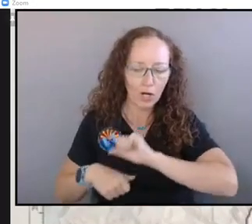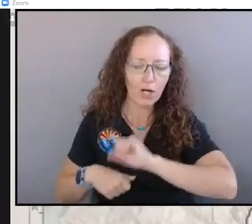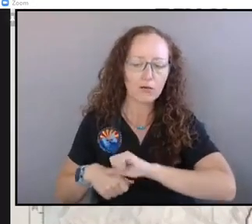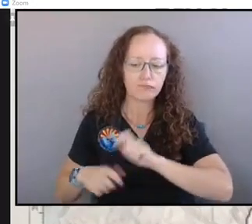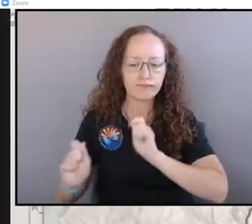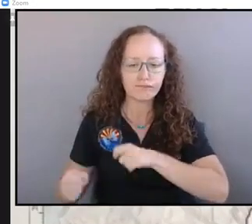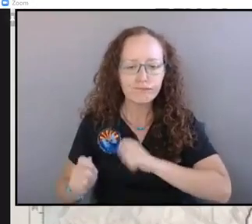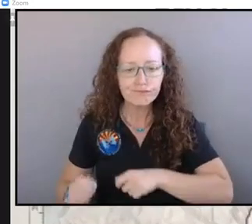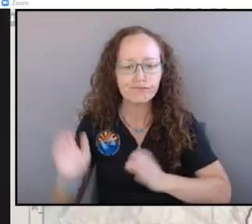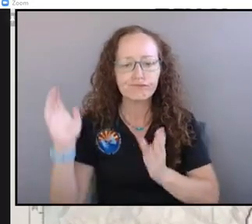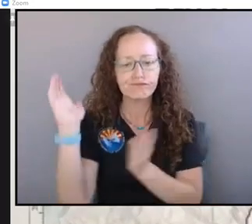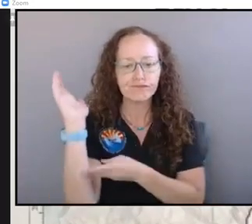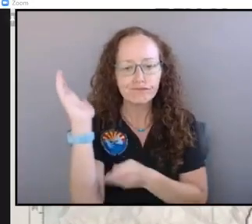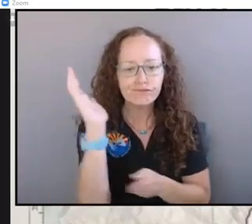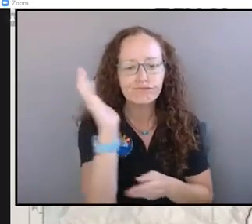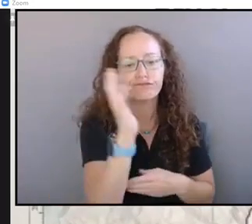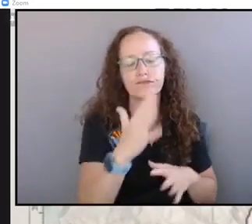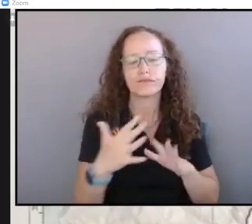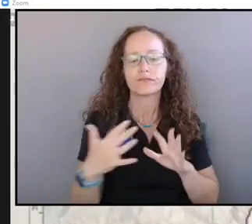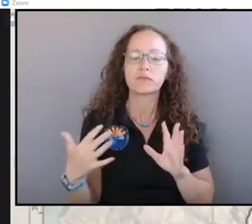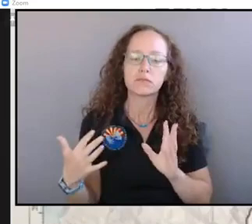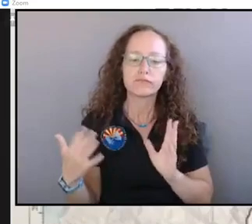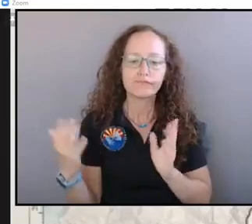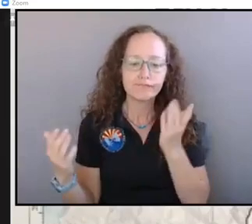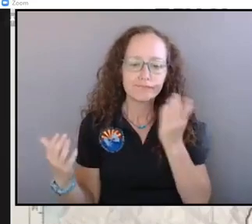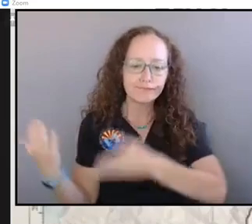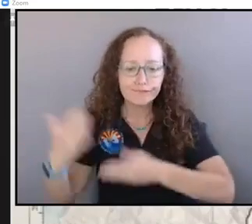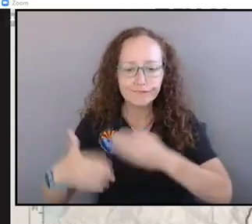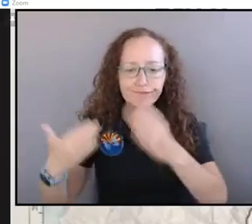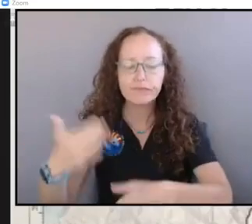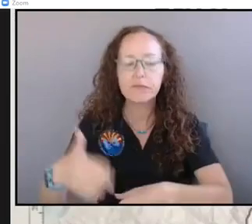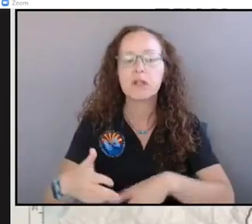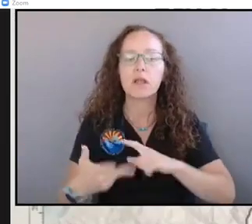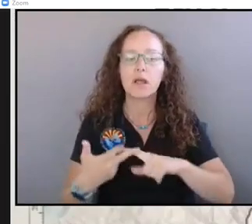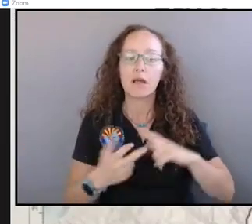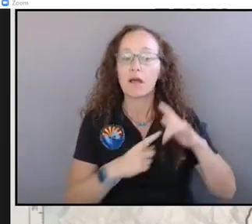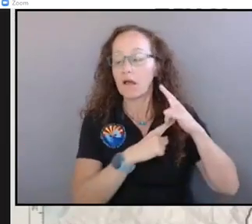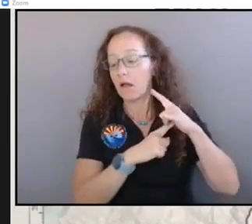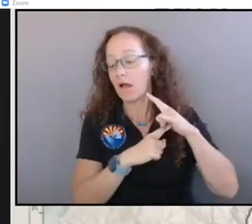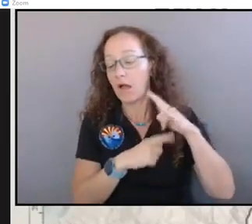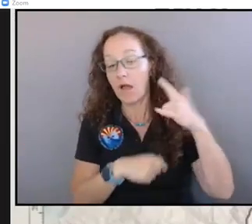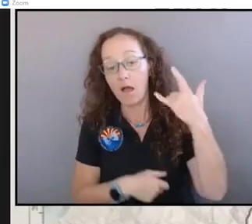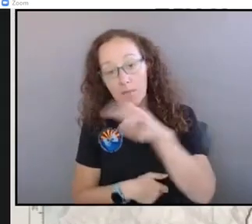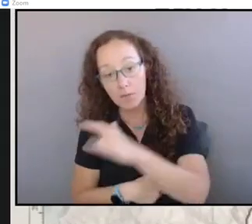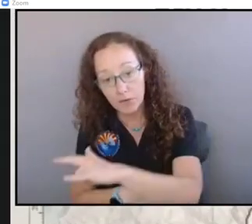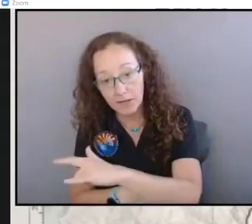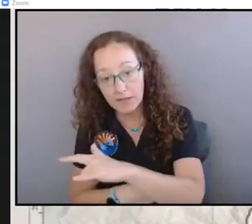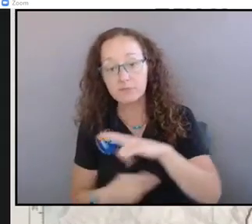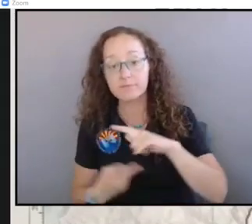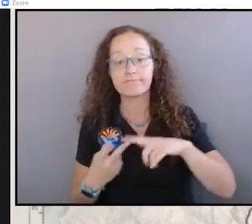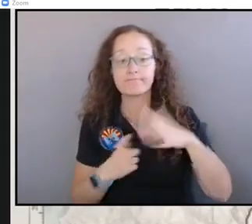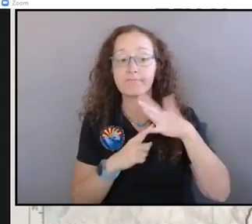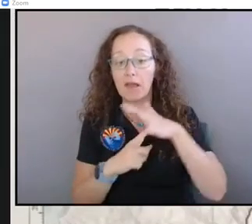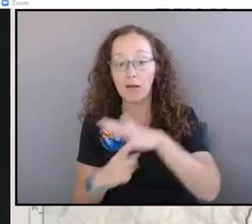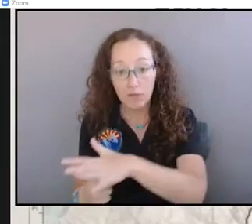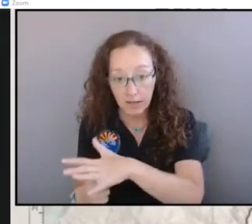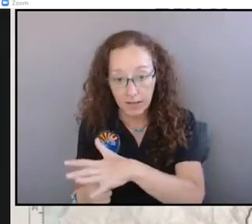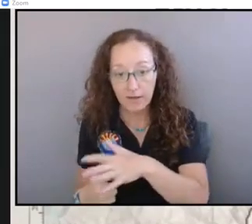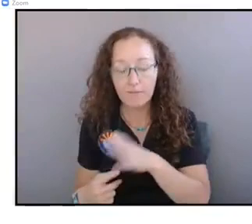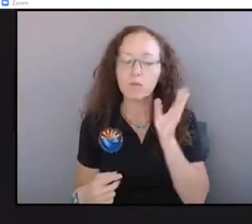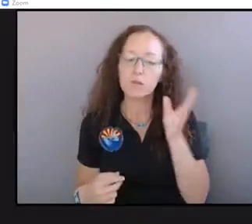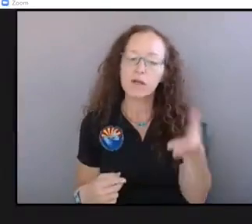You heard from the operations that they had their aircraft flying. So that should be really good work in there. It looks like I